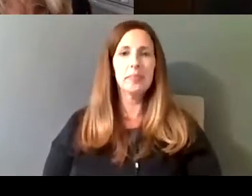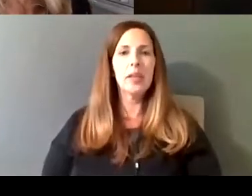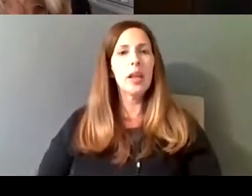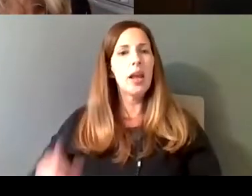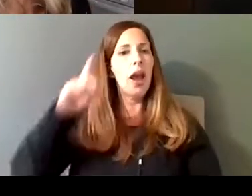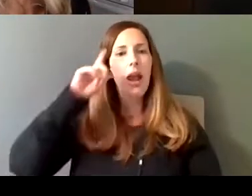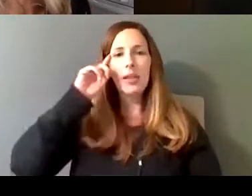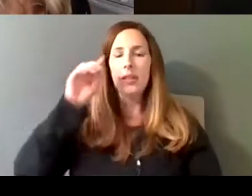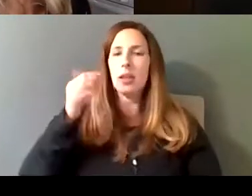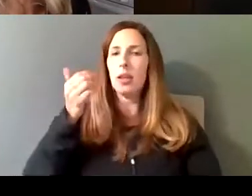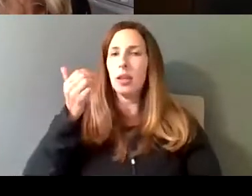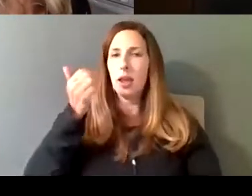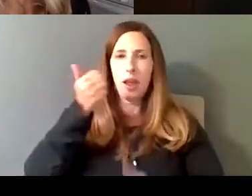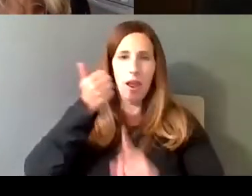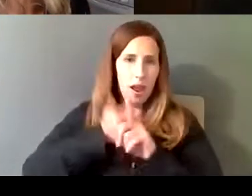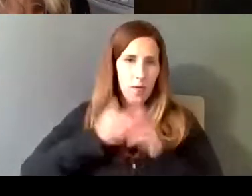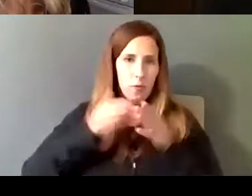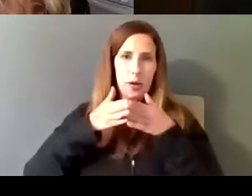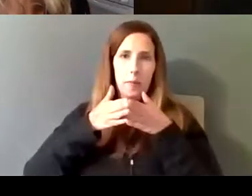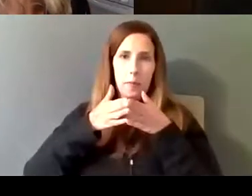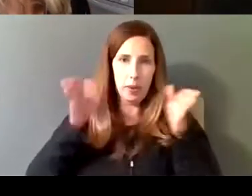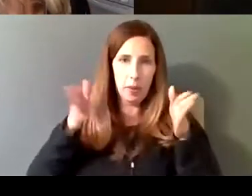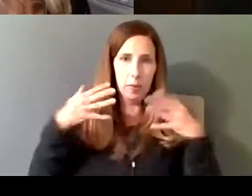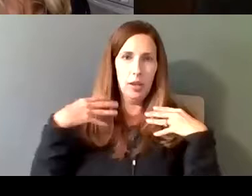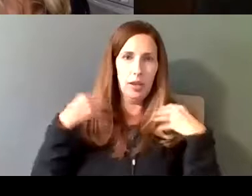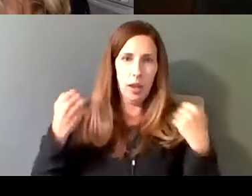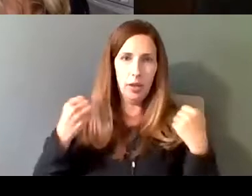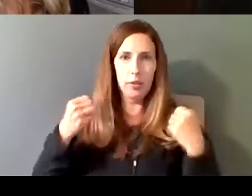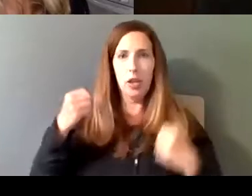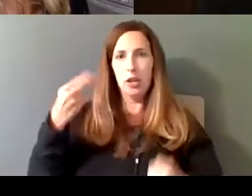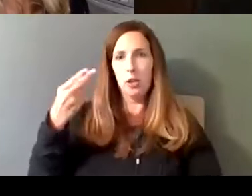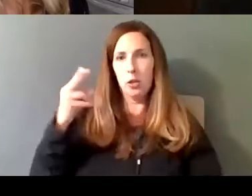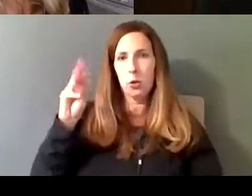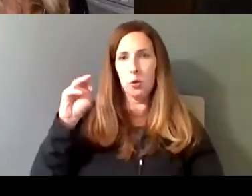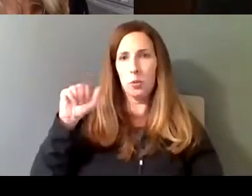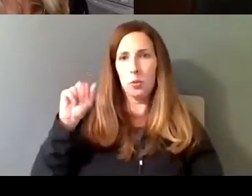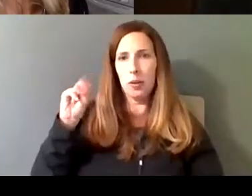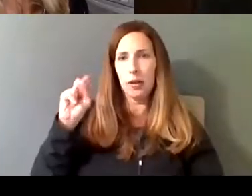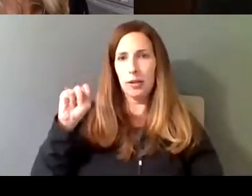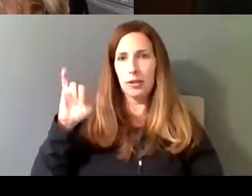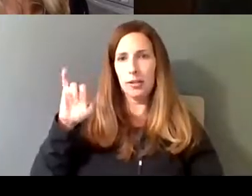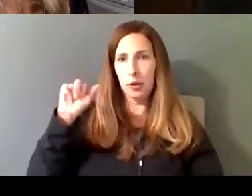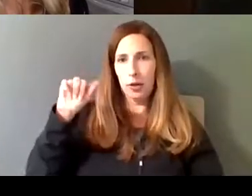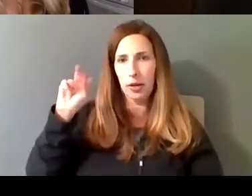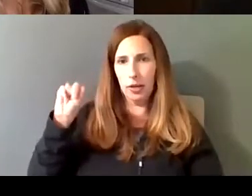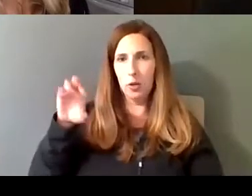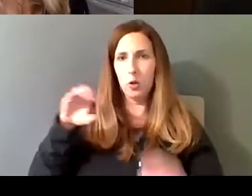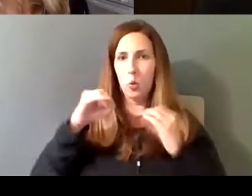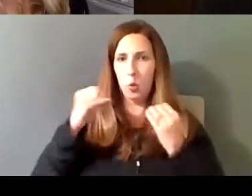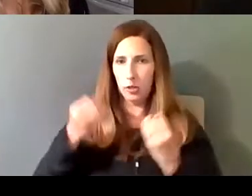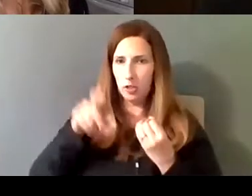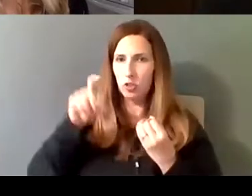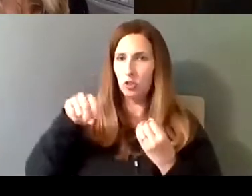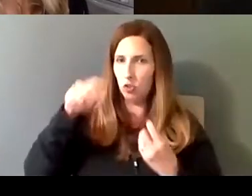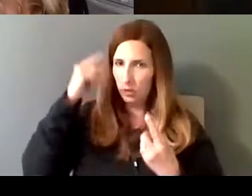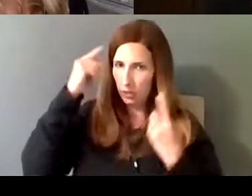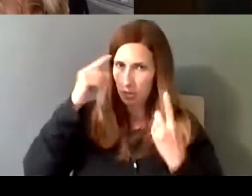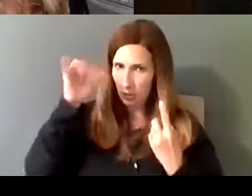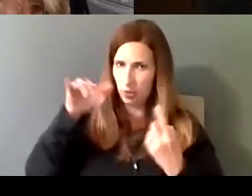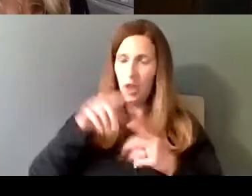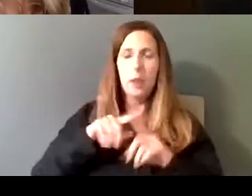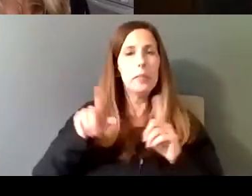public health and humanitarian organization like the Red Cross should definitely consider that. But really, I